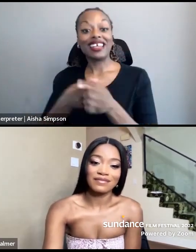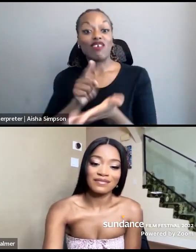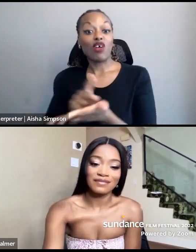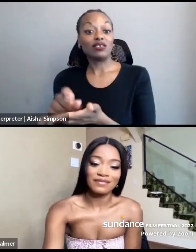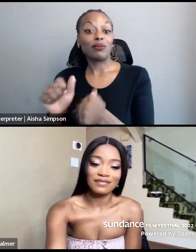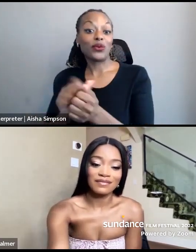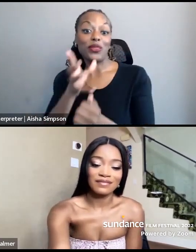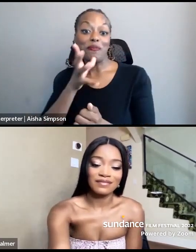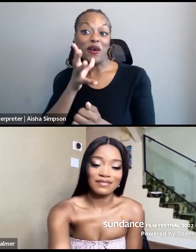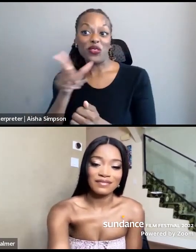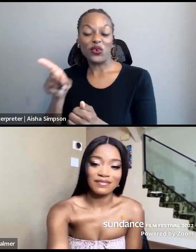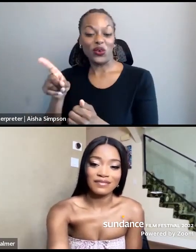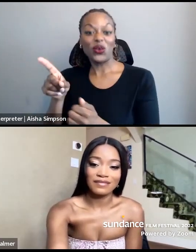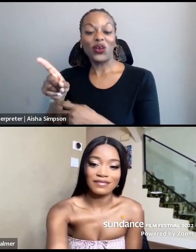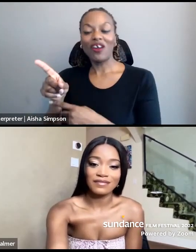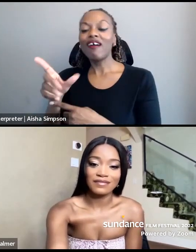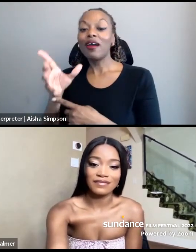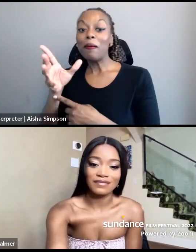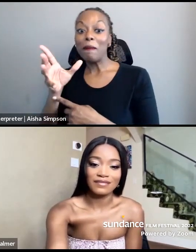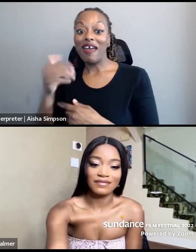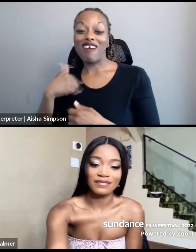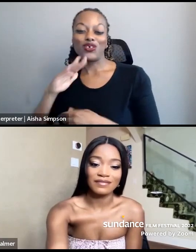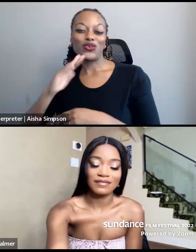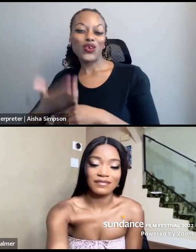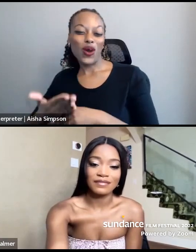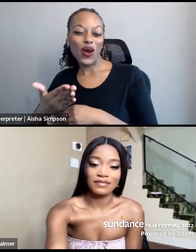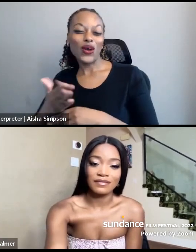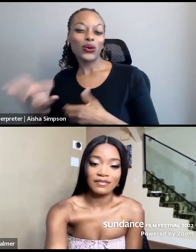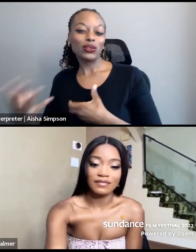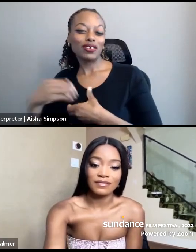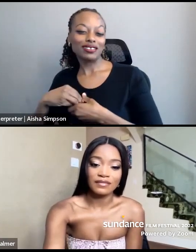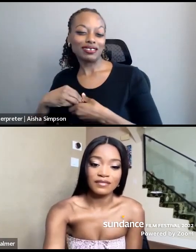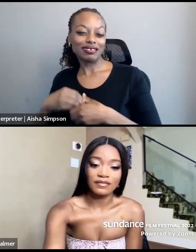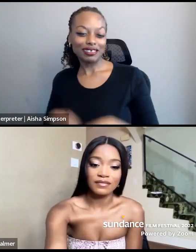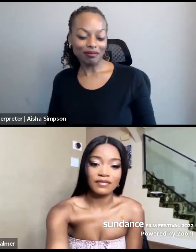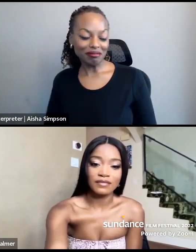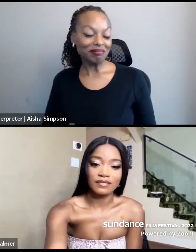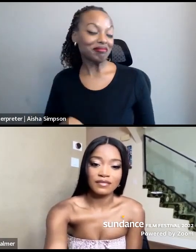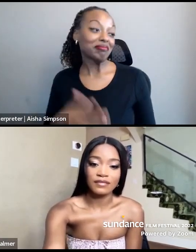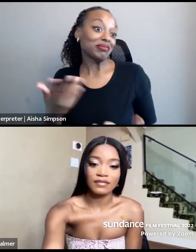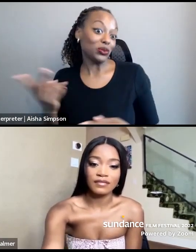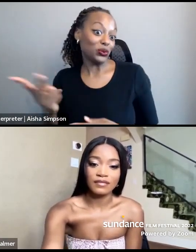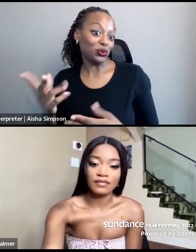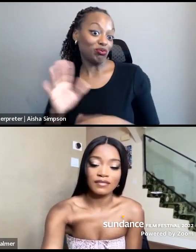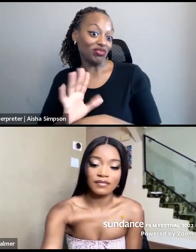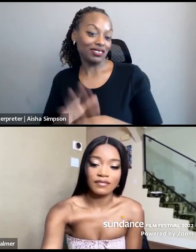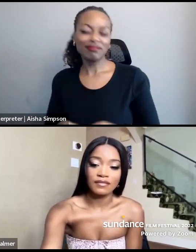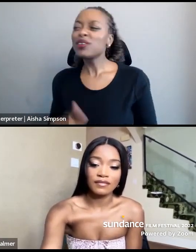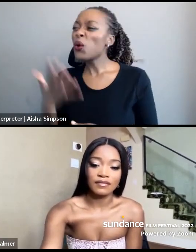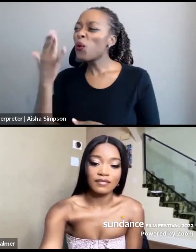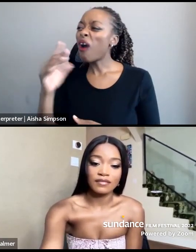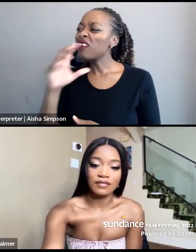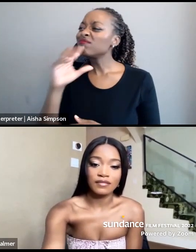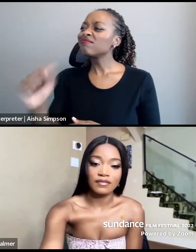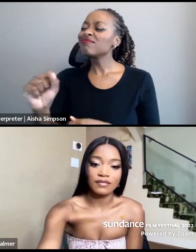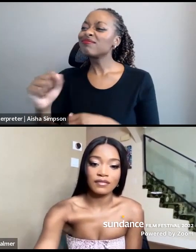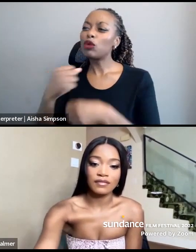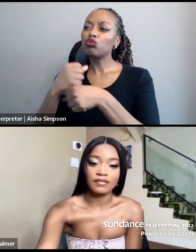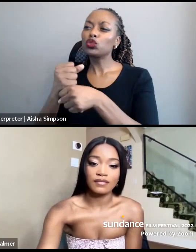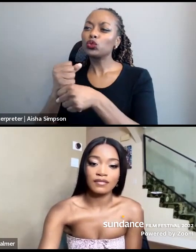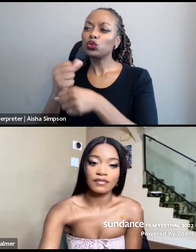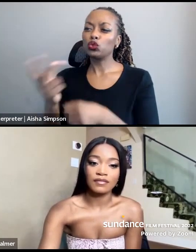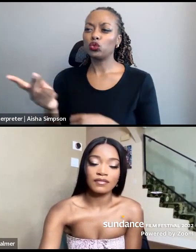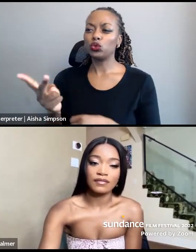come to you, and what drew you to producing those two? The one with Tig and Stephanie directing,